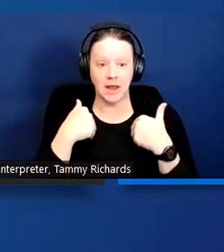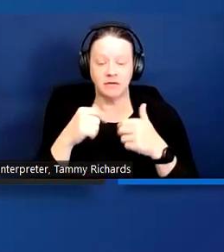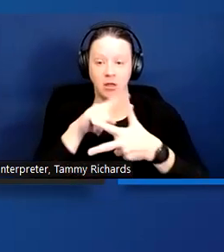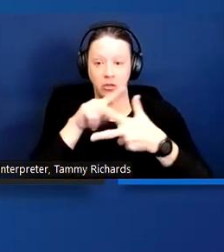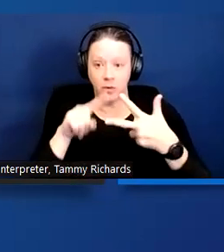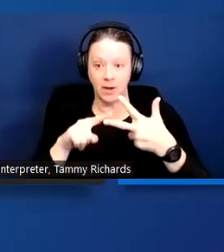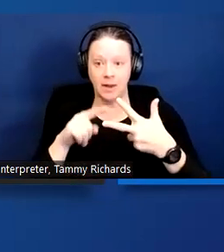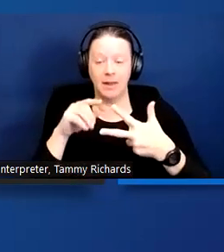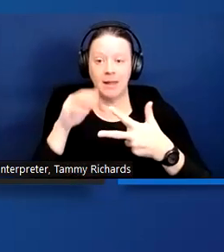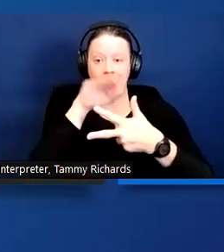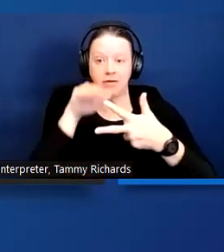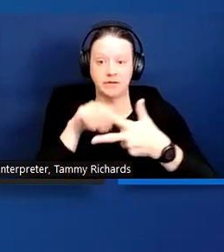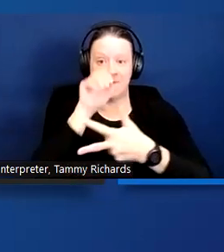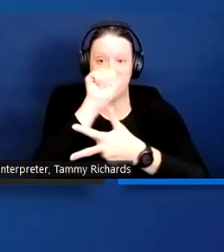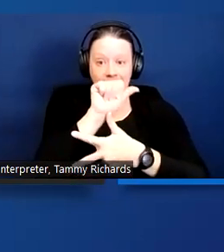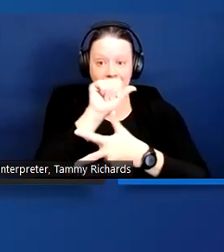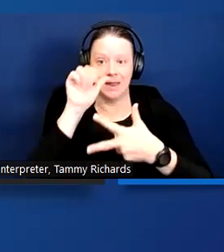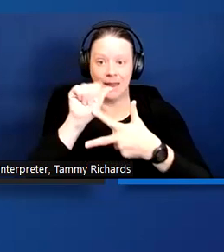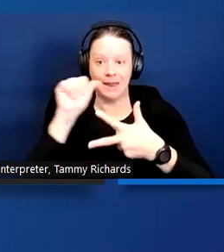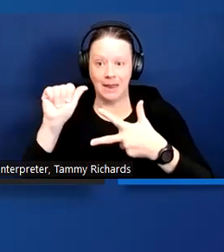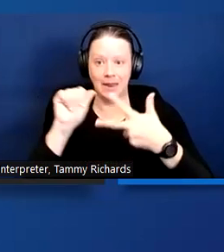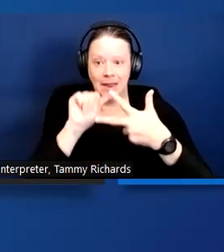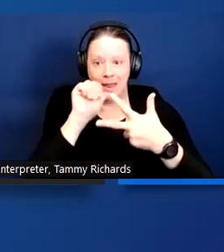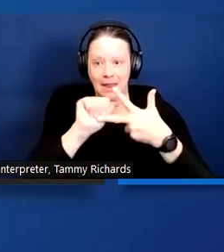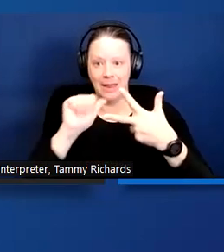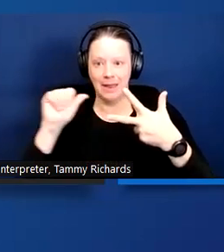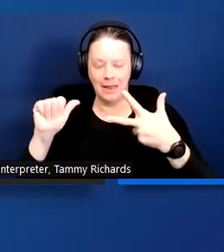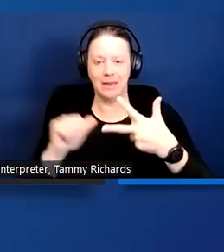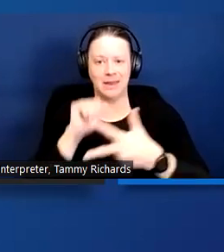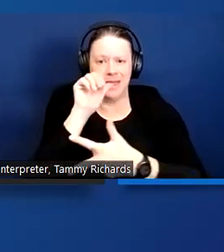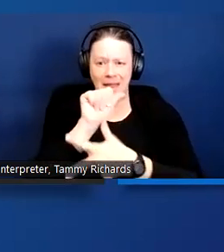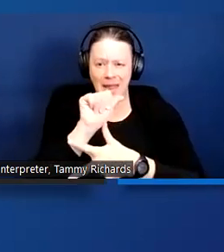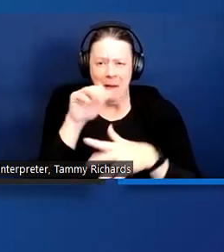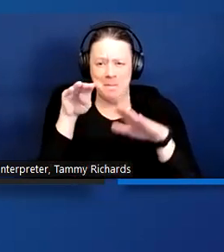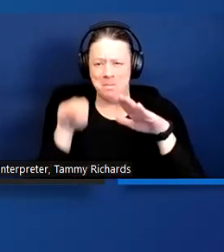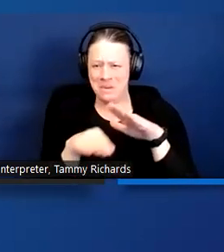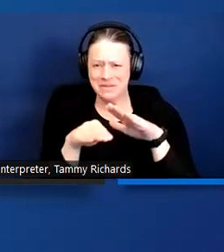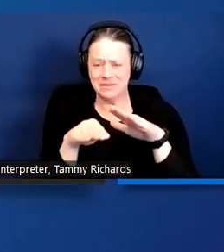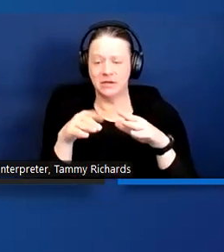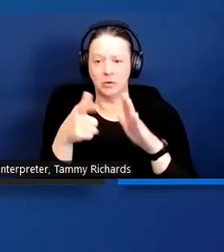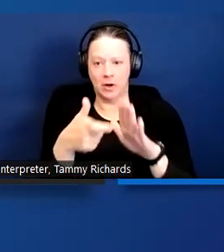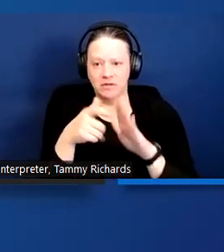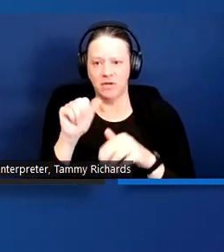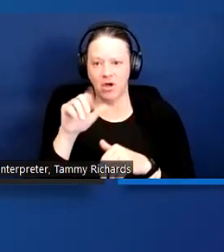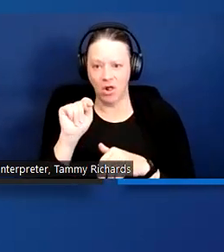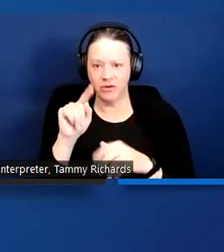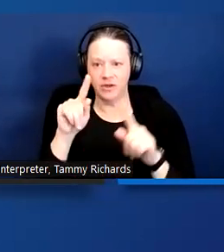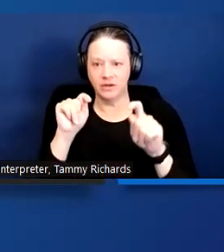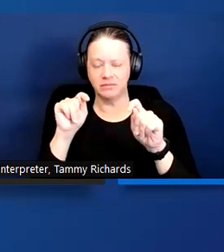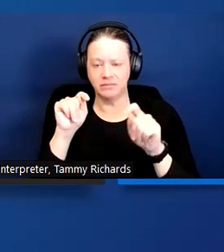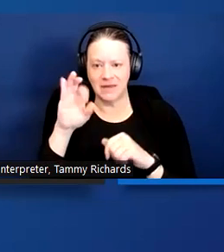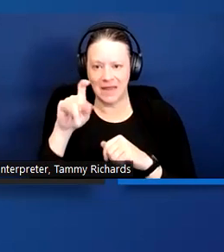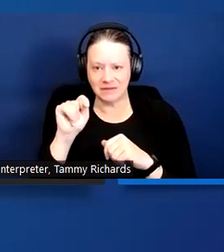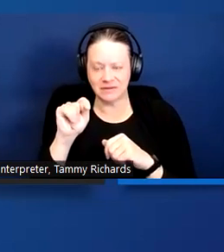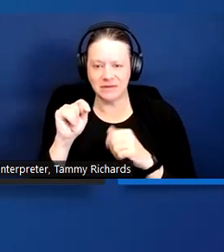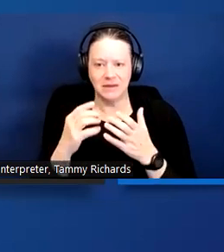and triple A. So single A is your absolute base requirements. As I mentioned, alt text,